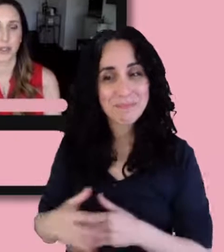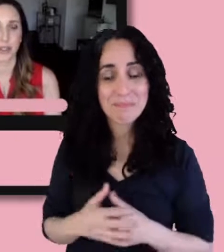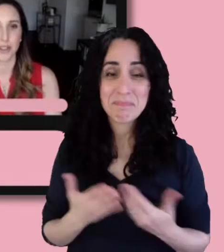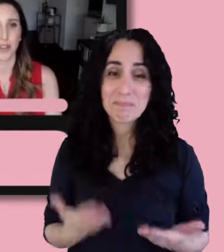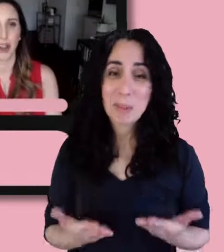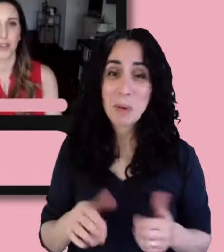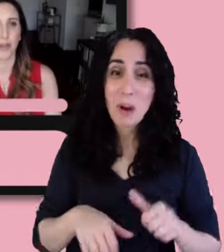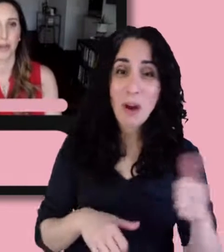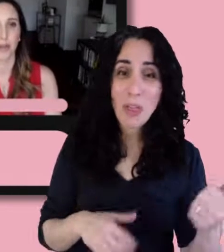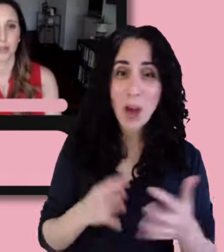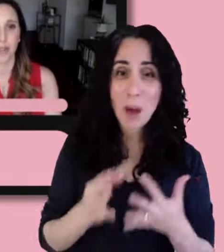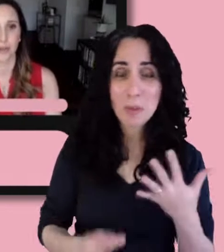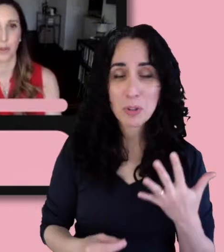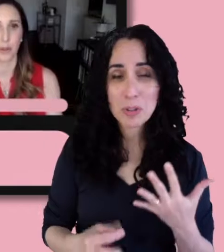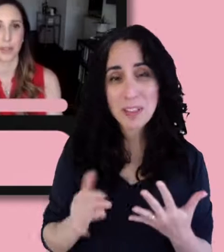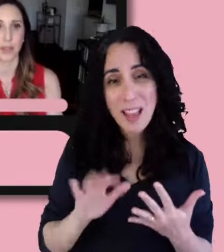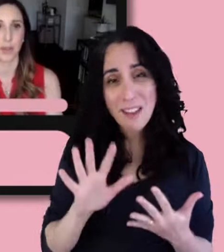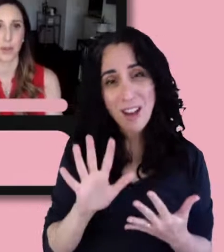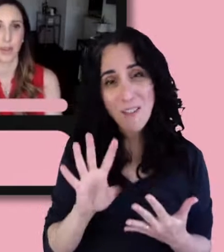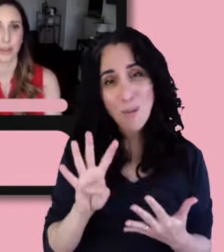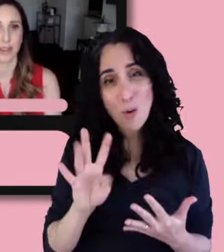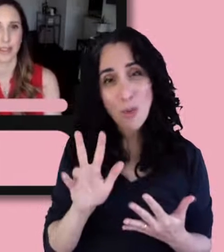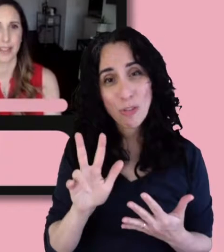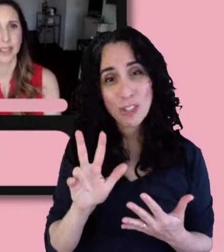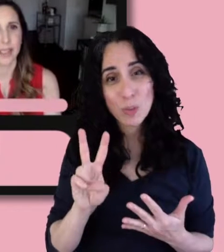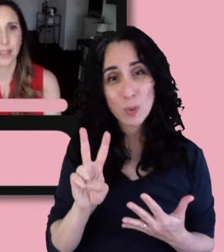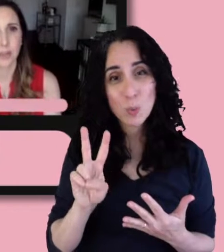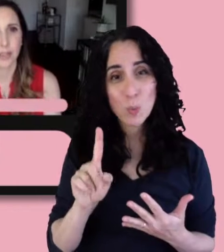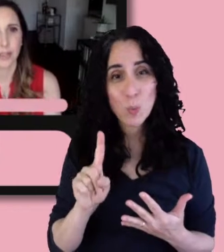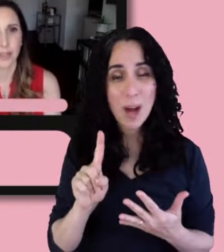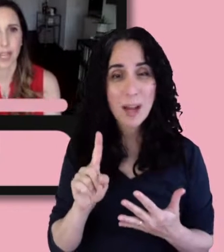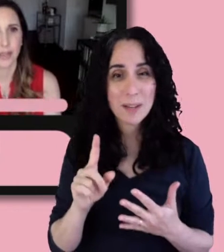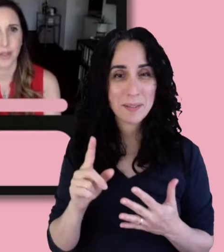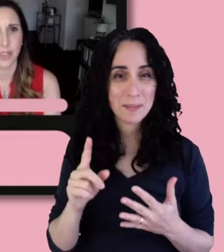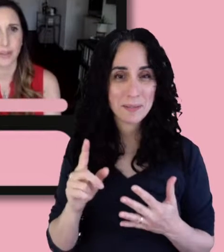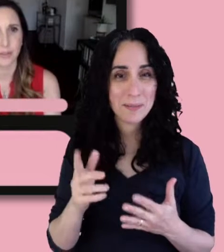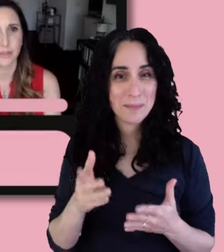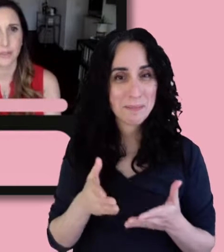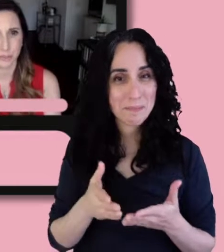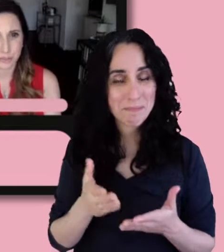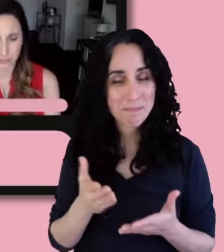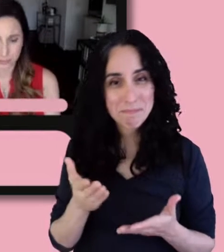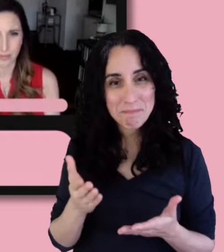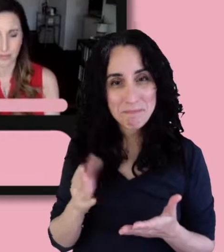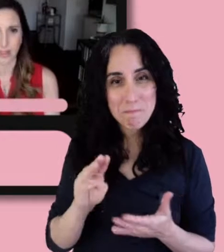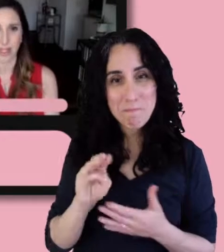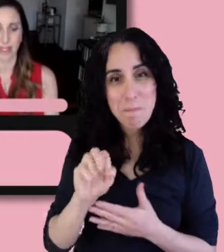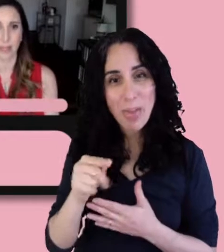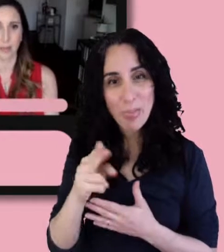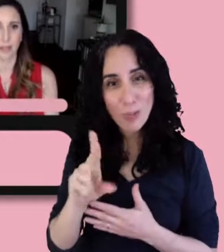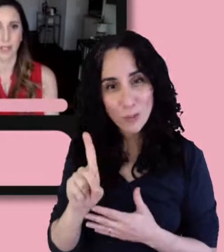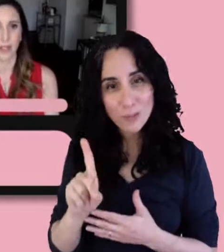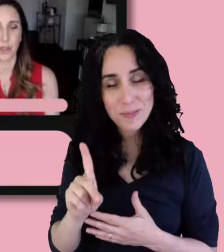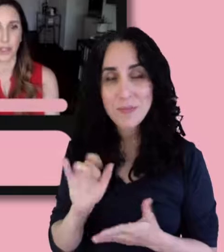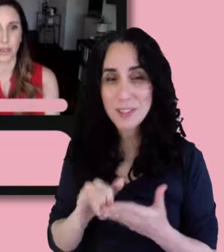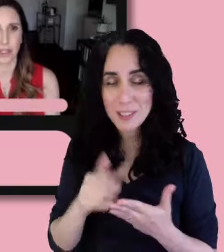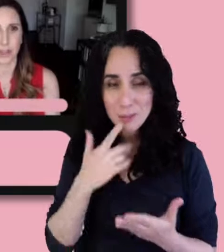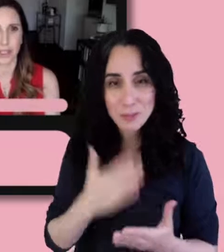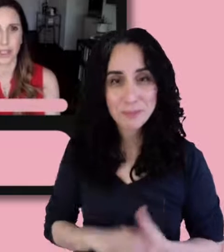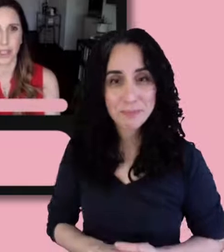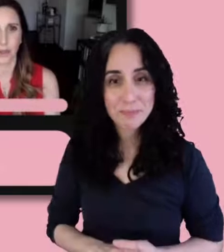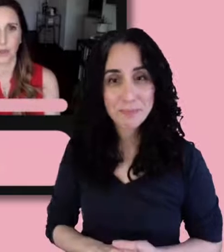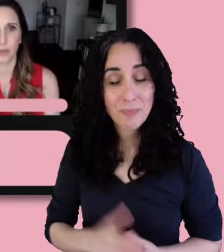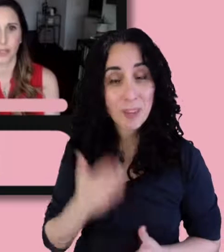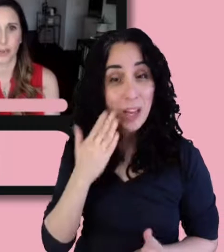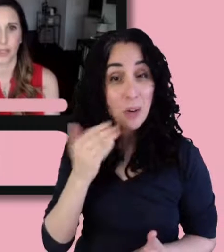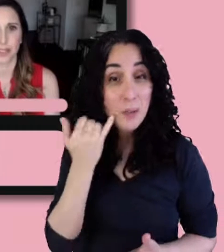You had talked about the 5, 4, 3, 2, 1 method, I think, in one of your lives, right? Yes. Which is really great.